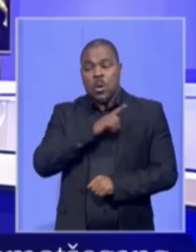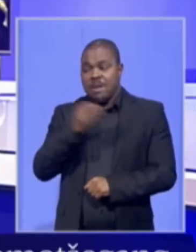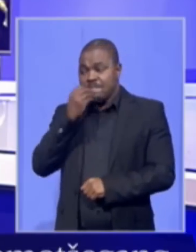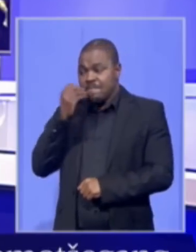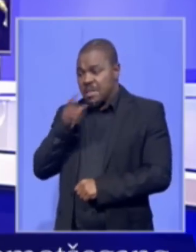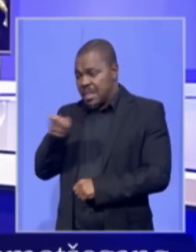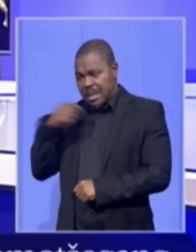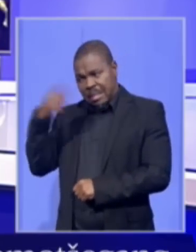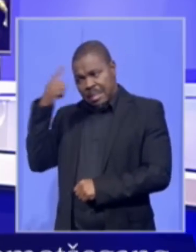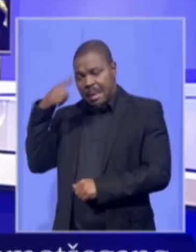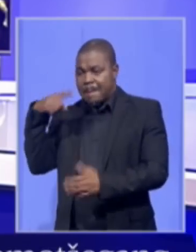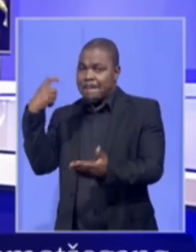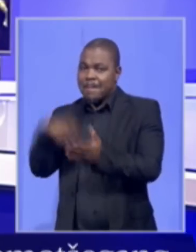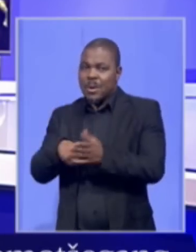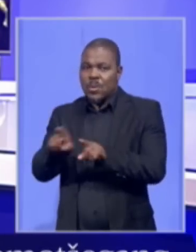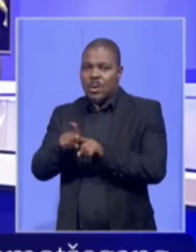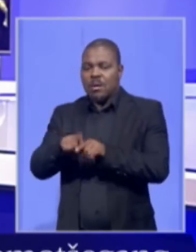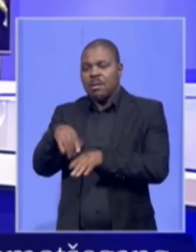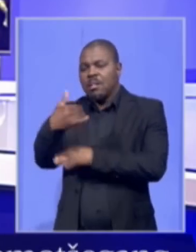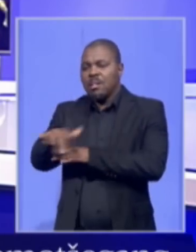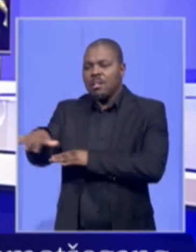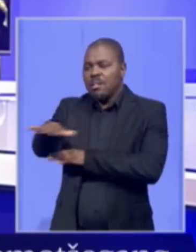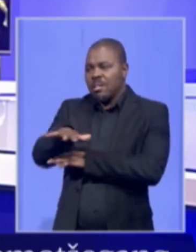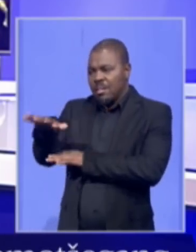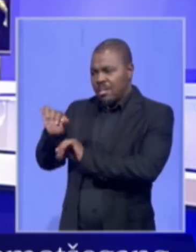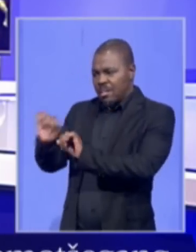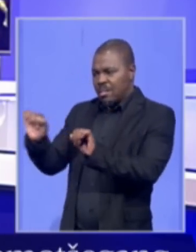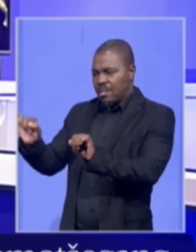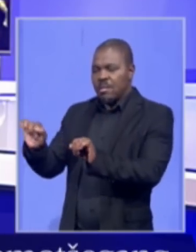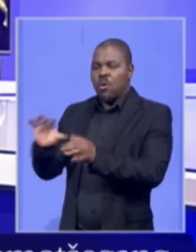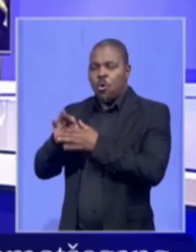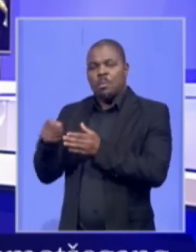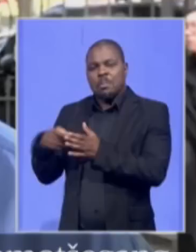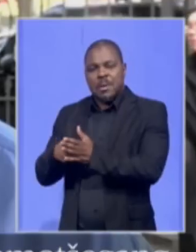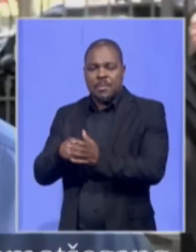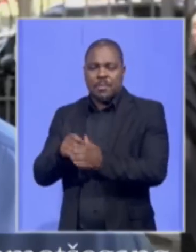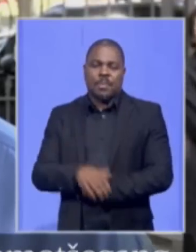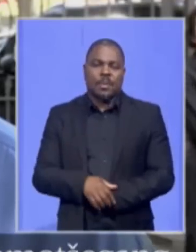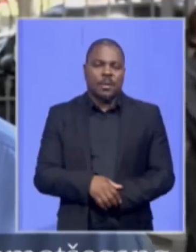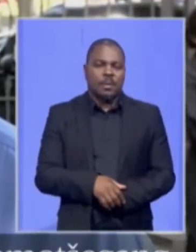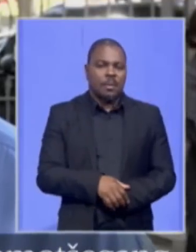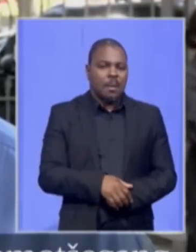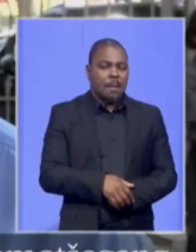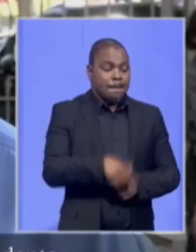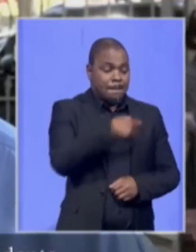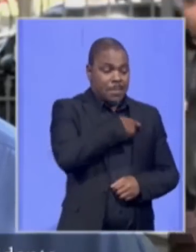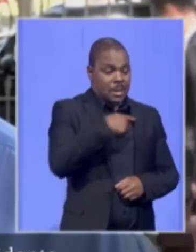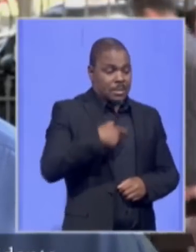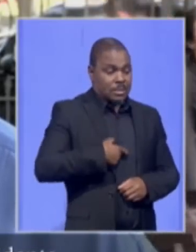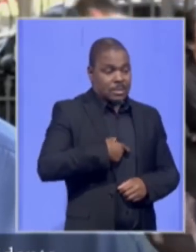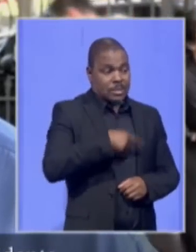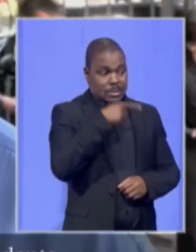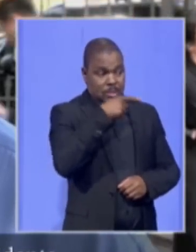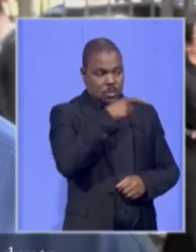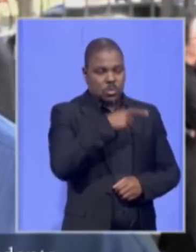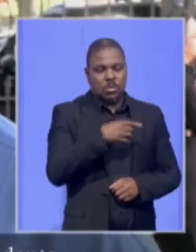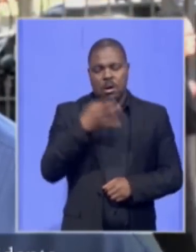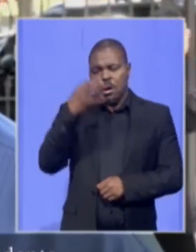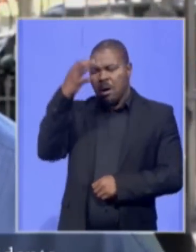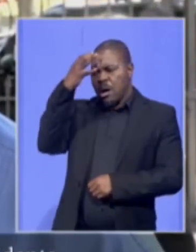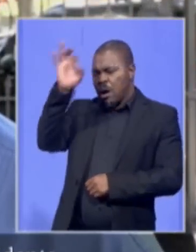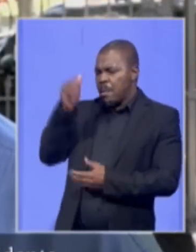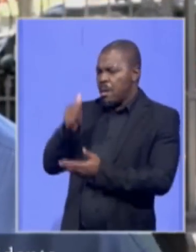gononwago gore di rekilwe mabenkeleng a tikologo. The President has been monitoring government's response, and